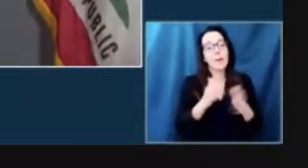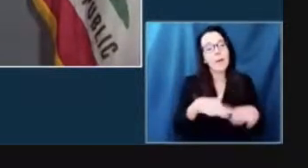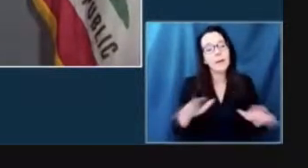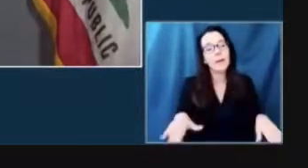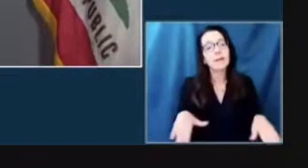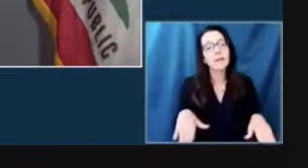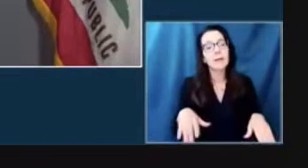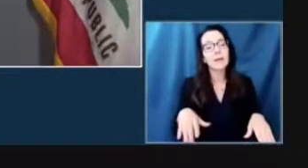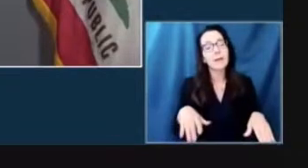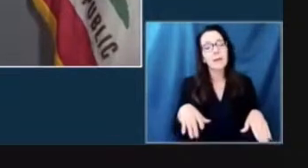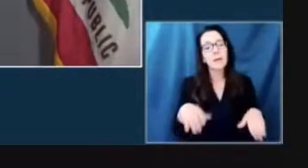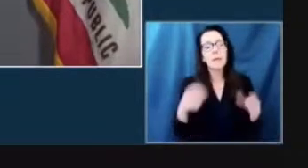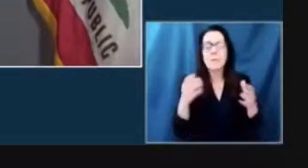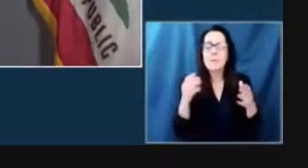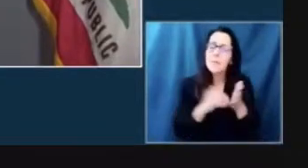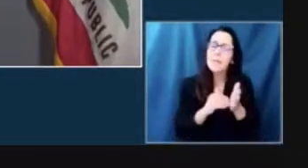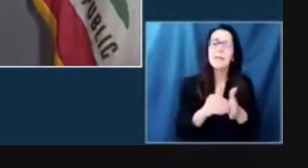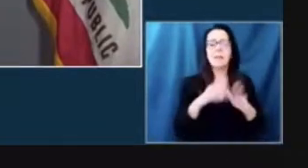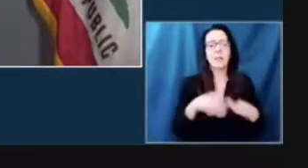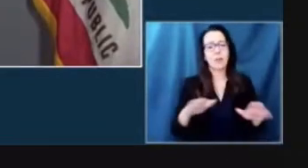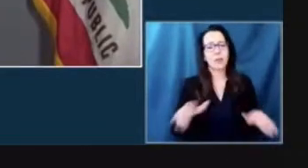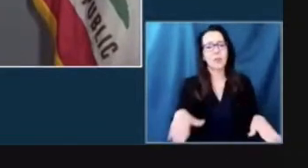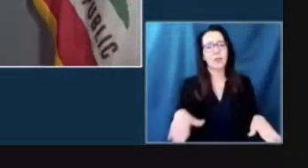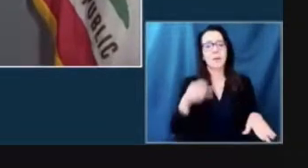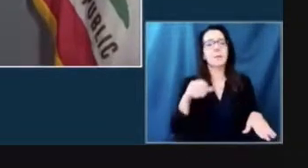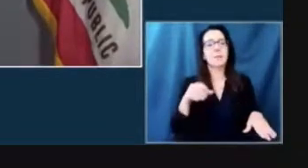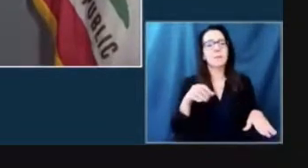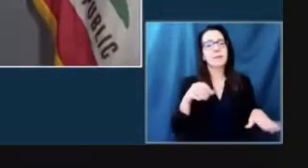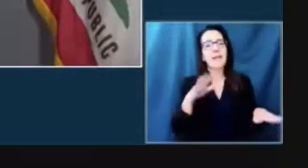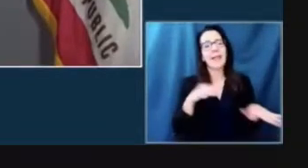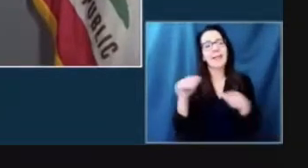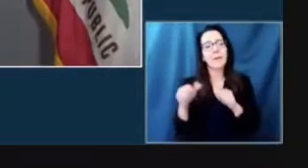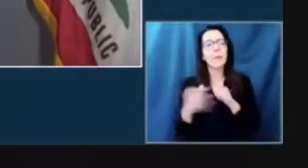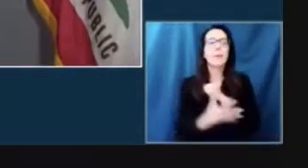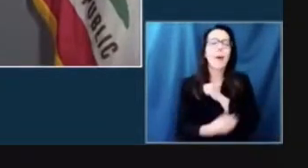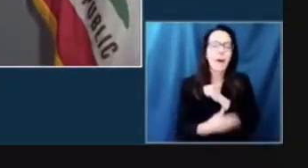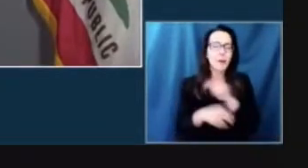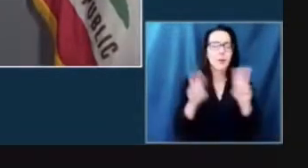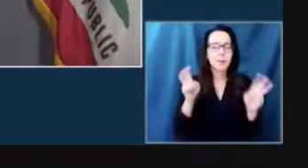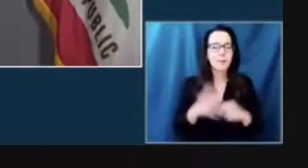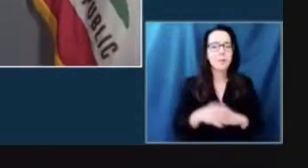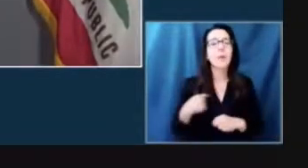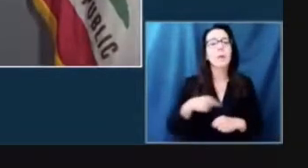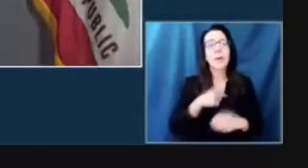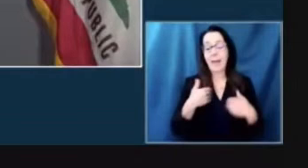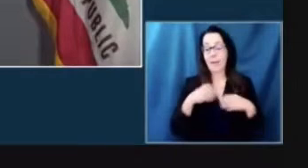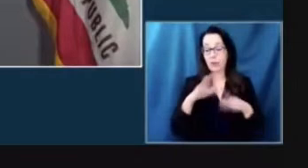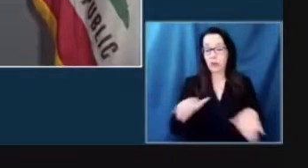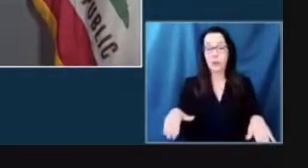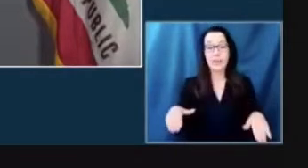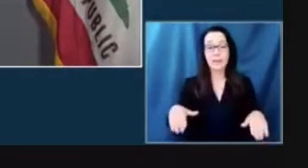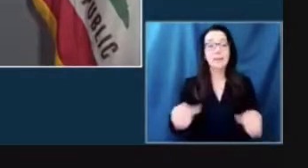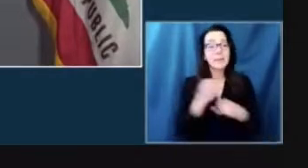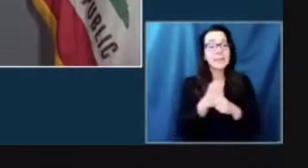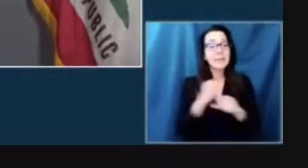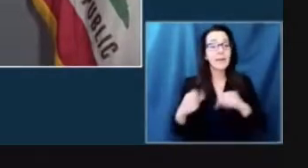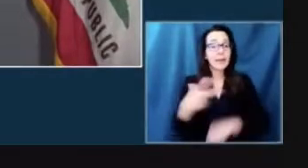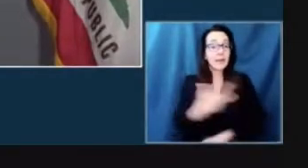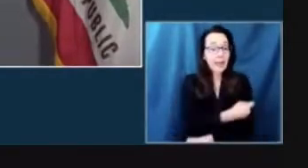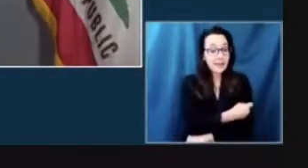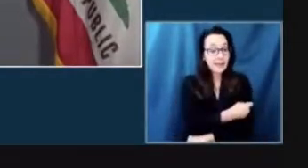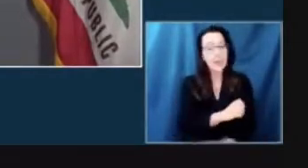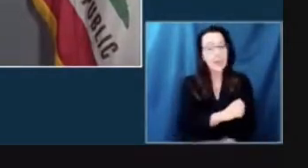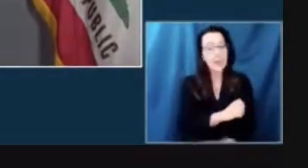are healthier, with 2/3 of Americans fully vaccinated, children safely back to school, and healthcare more affordable